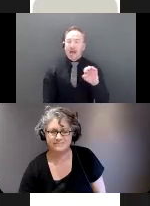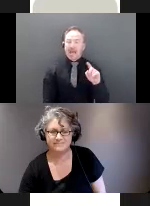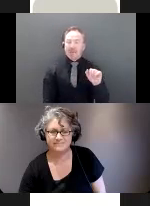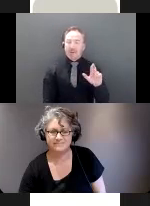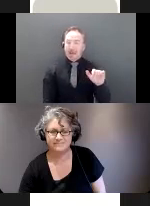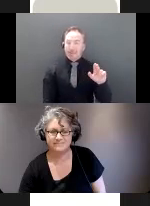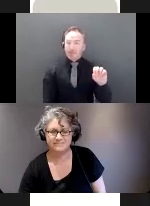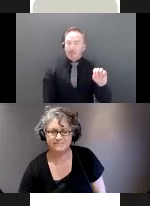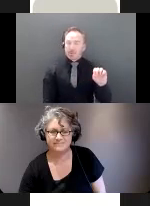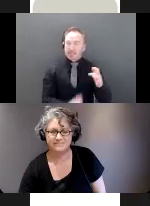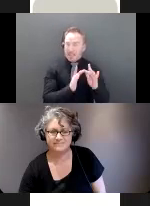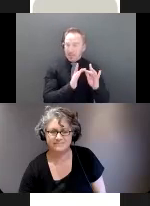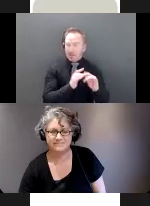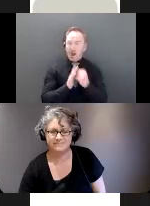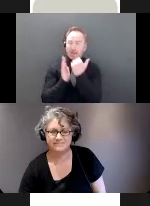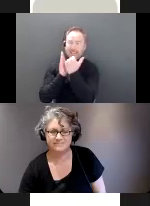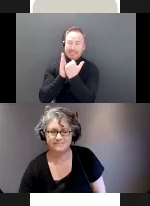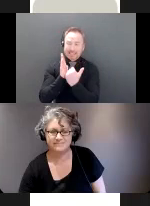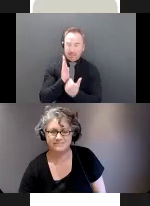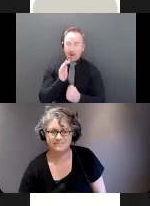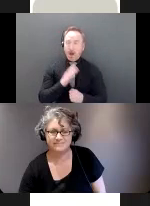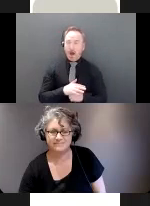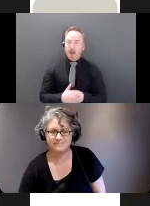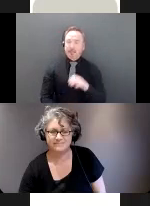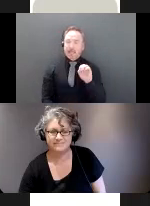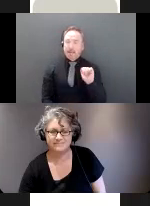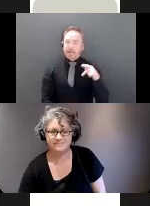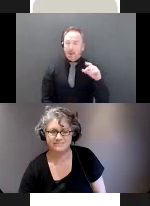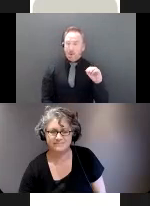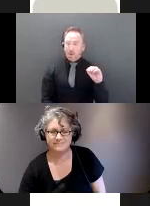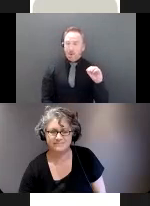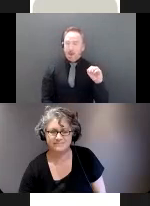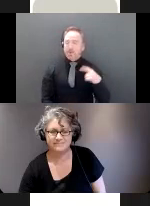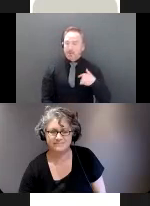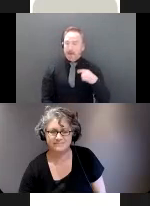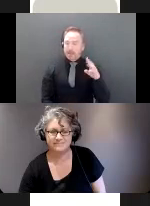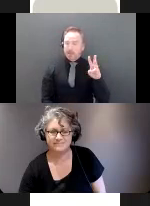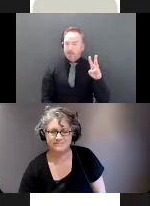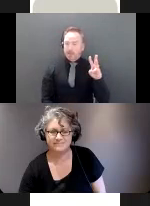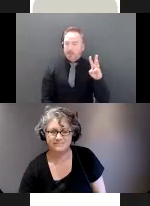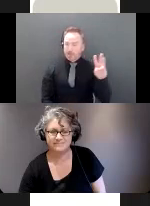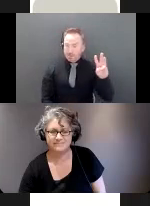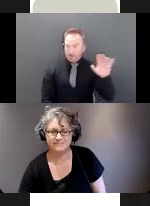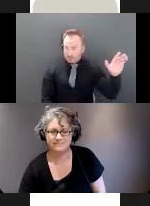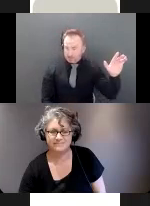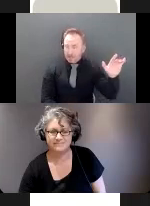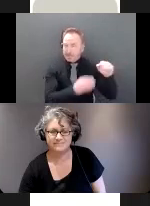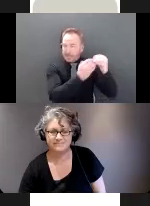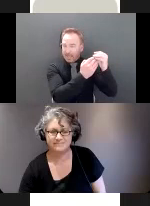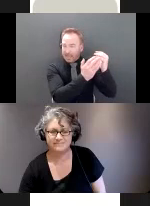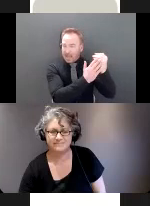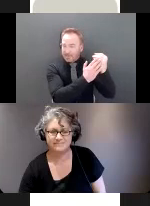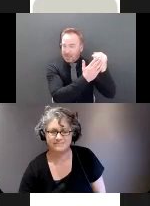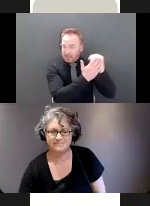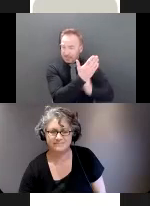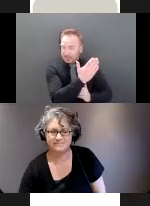Abuse Ontario's website. And then we've also got, we can provide that connection with the Violence Against